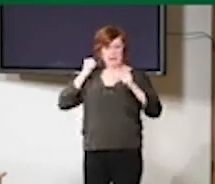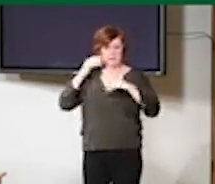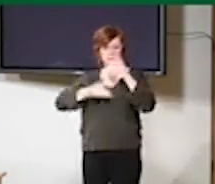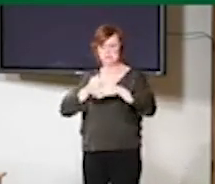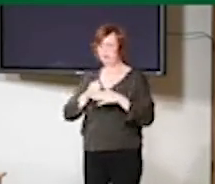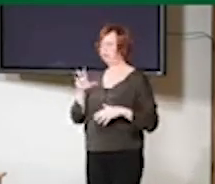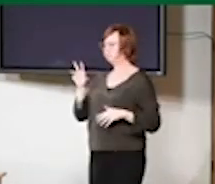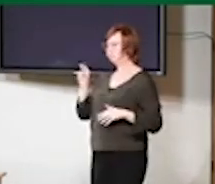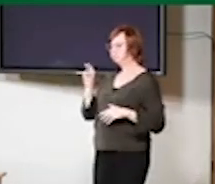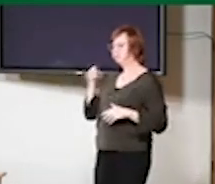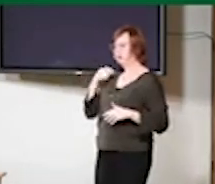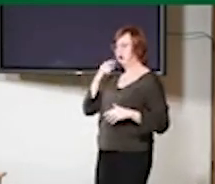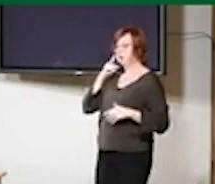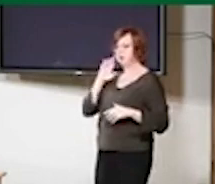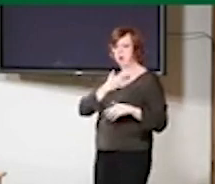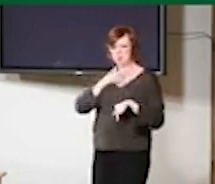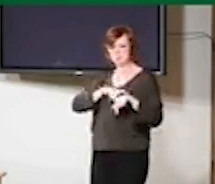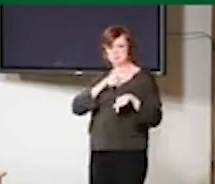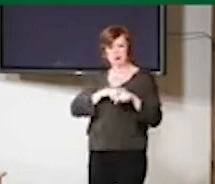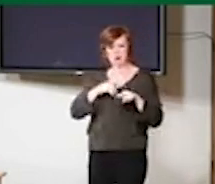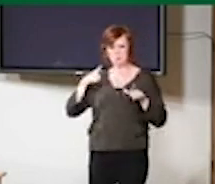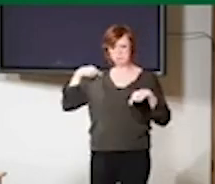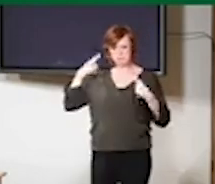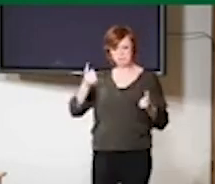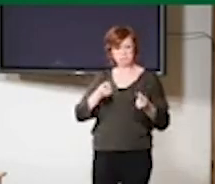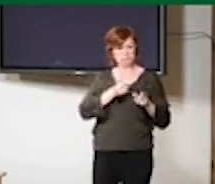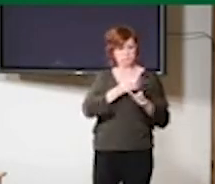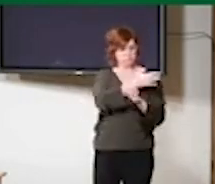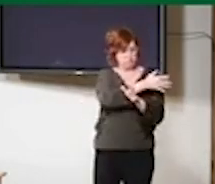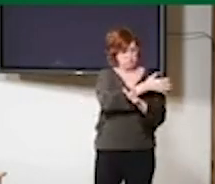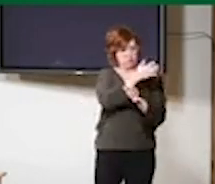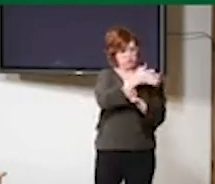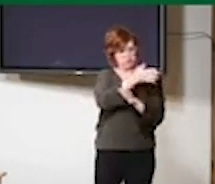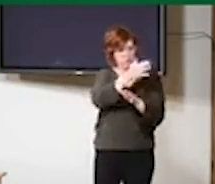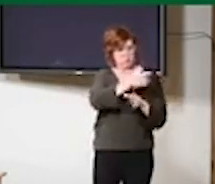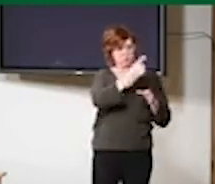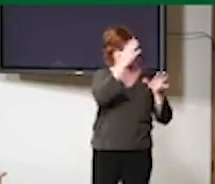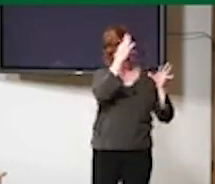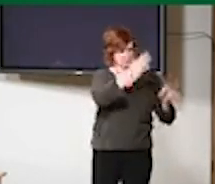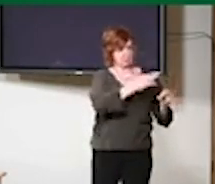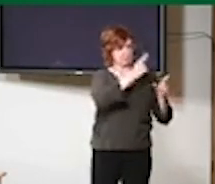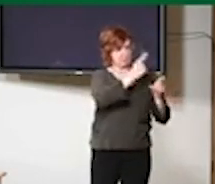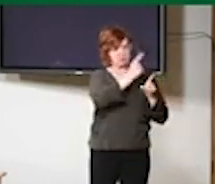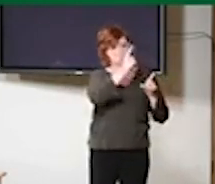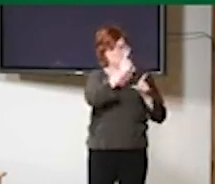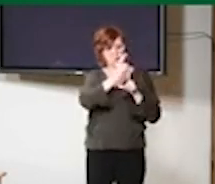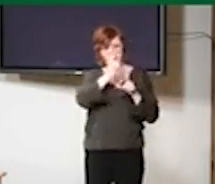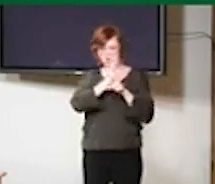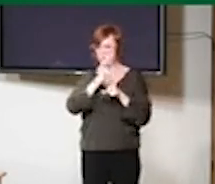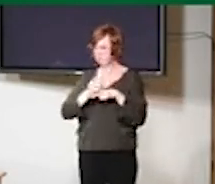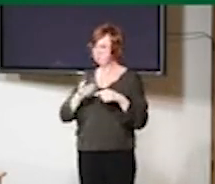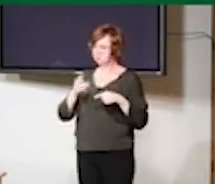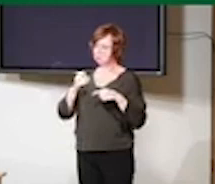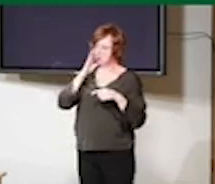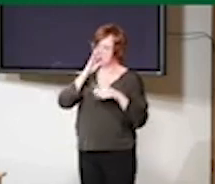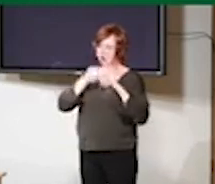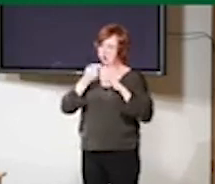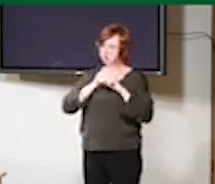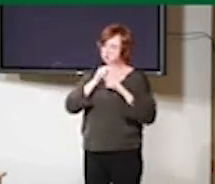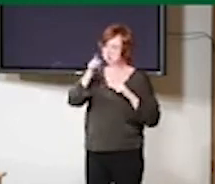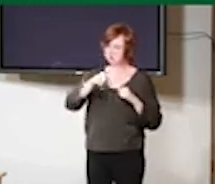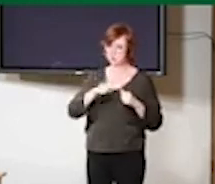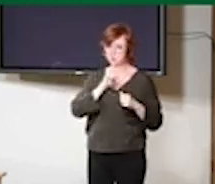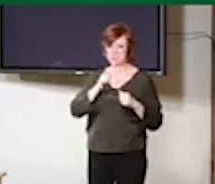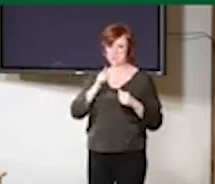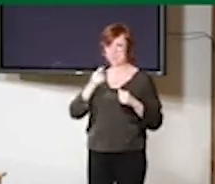the appropriate time. To be quite frank, it isn't that long ago that we had our first case in the